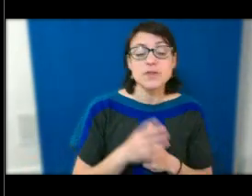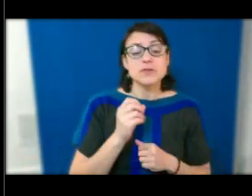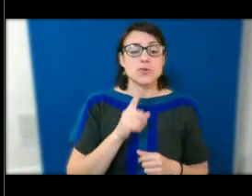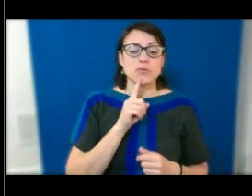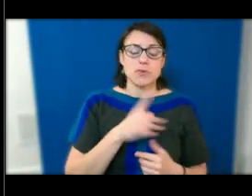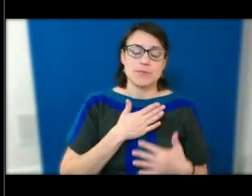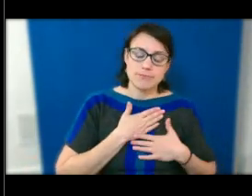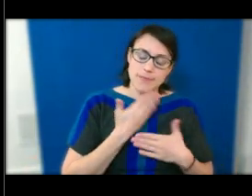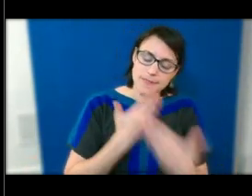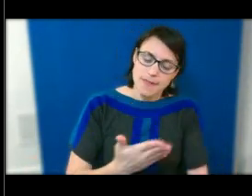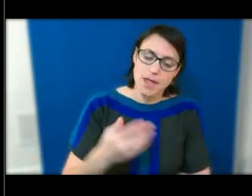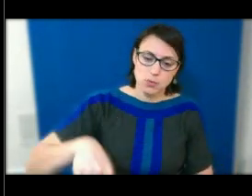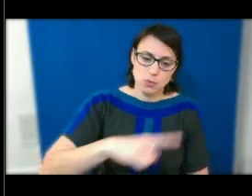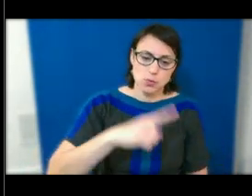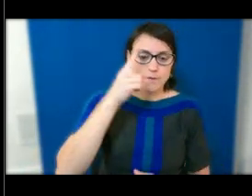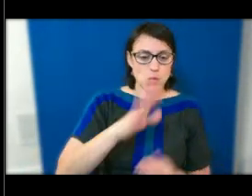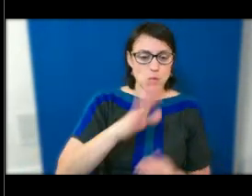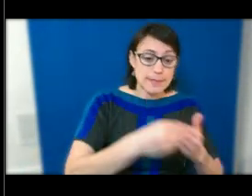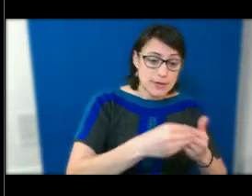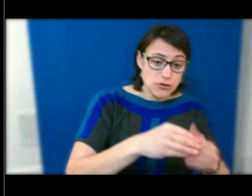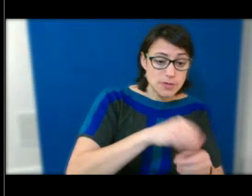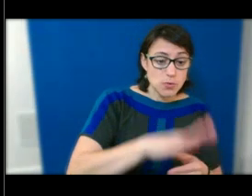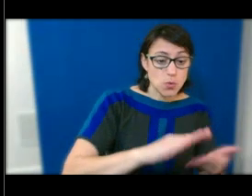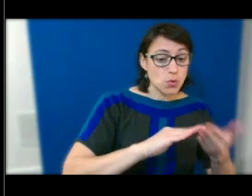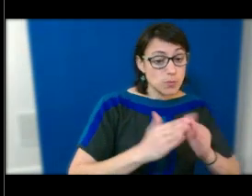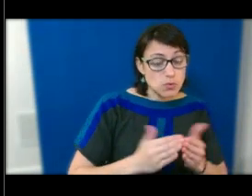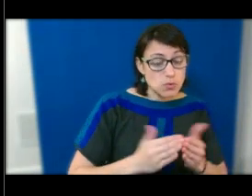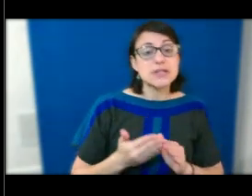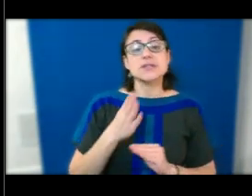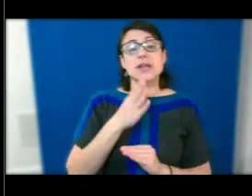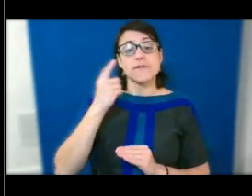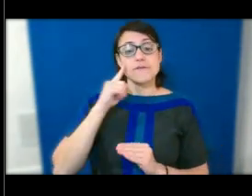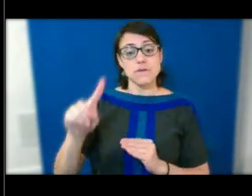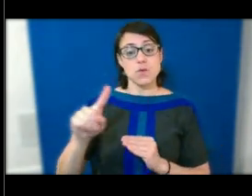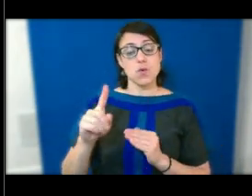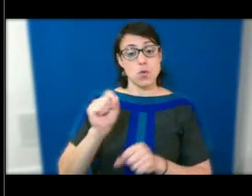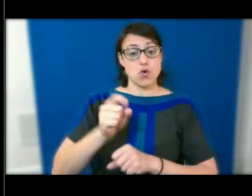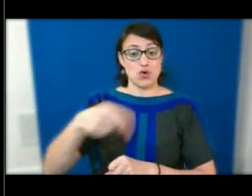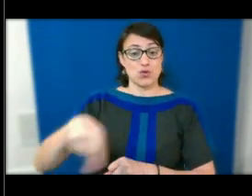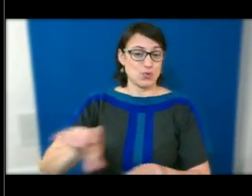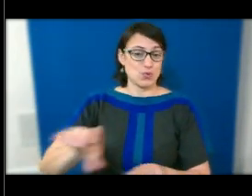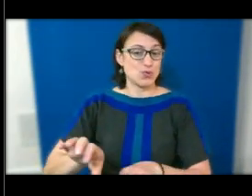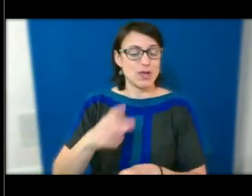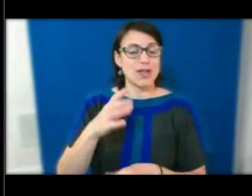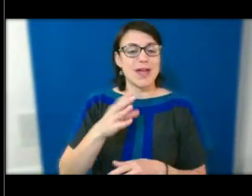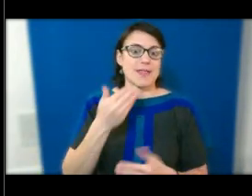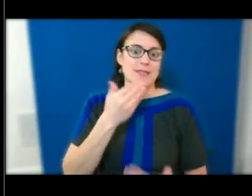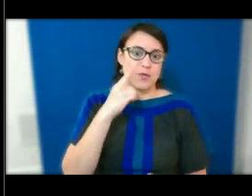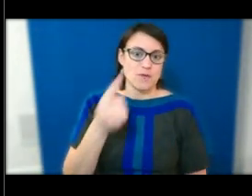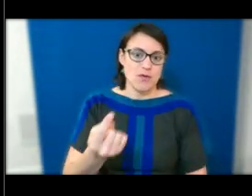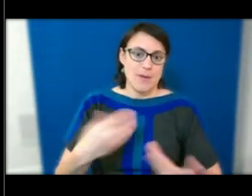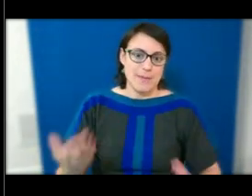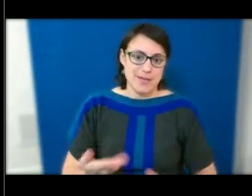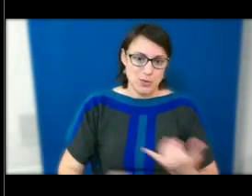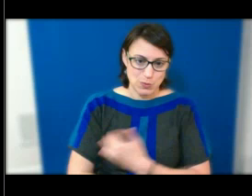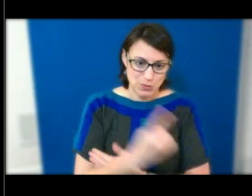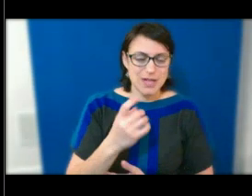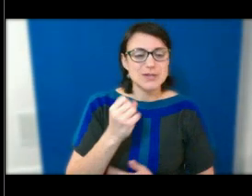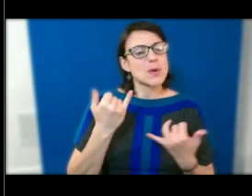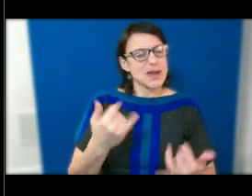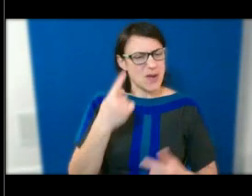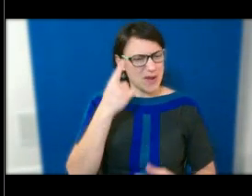in your communities, for the work that you all are doing, and for being here today. And with that, I think I'm passing it back to